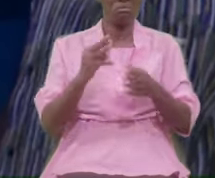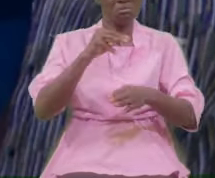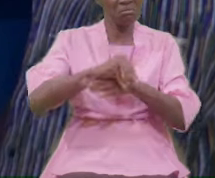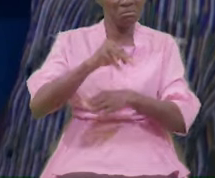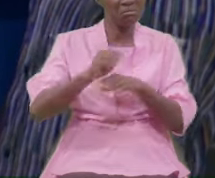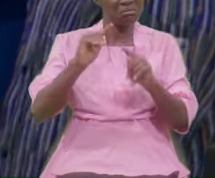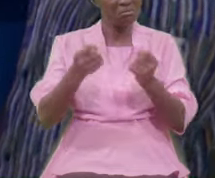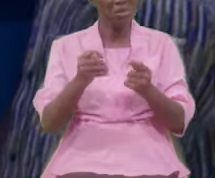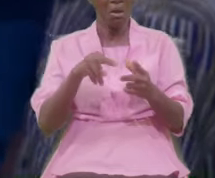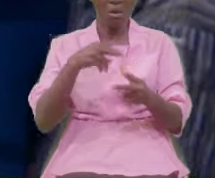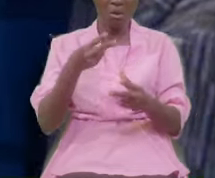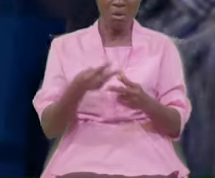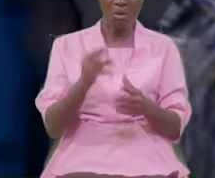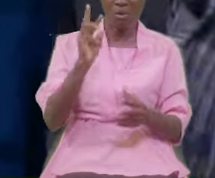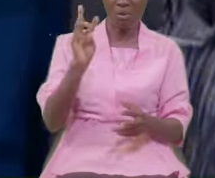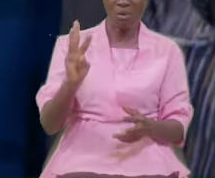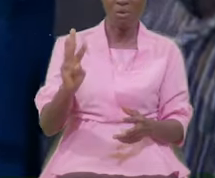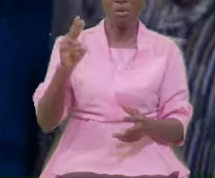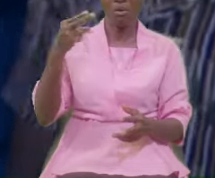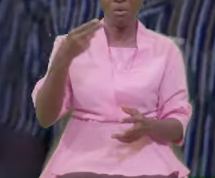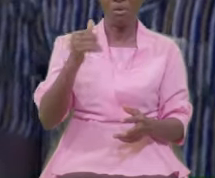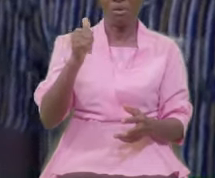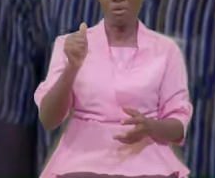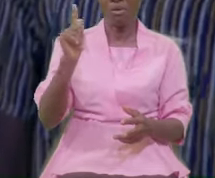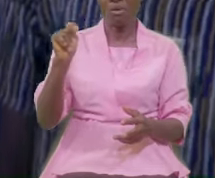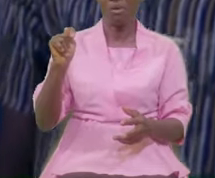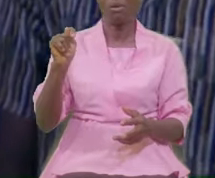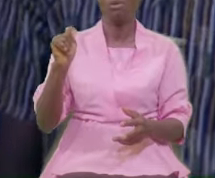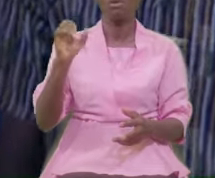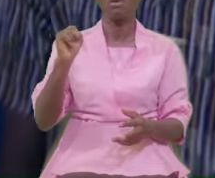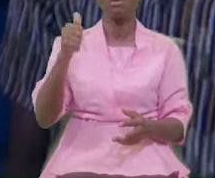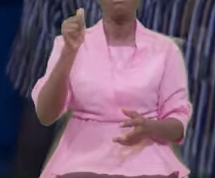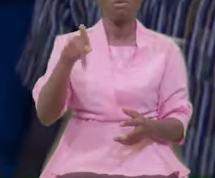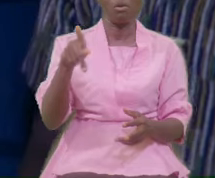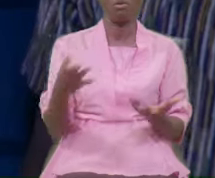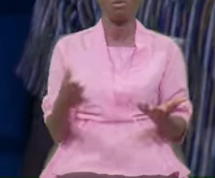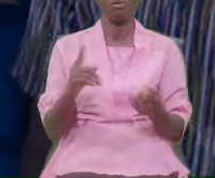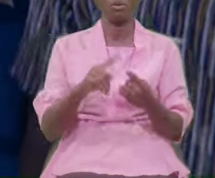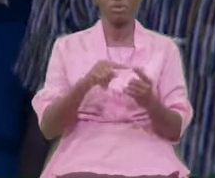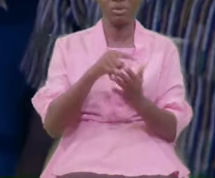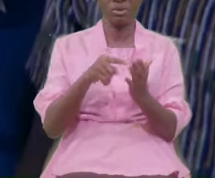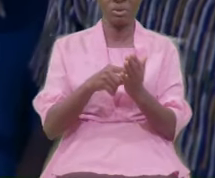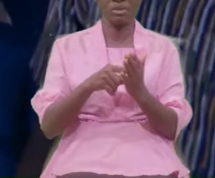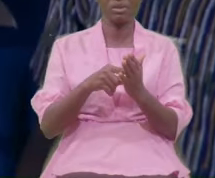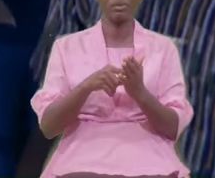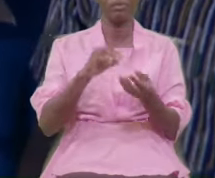WhatsApp to number please take down the number +